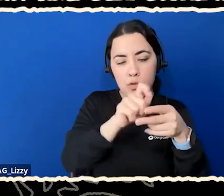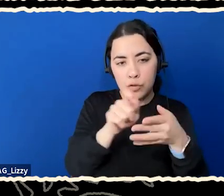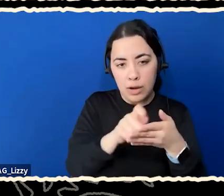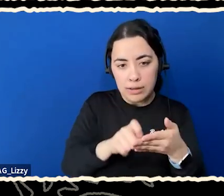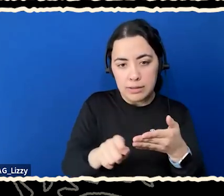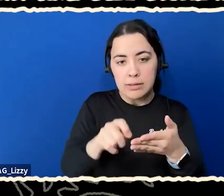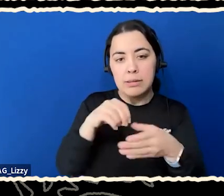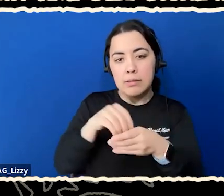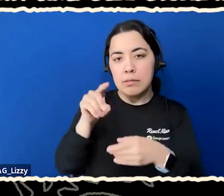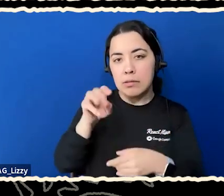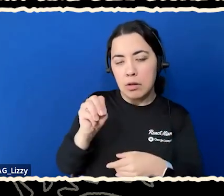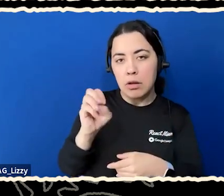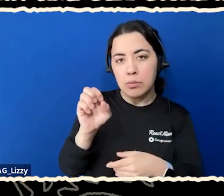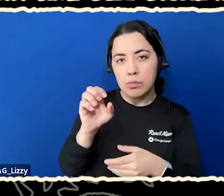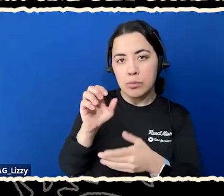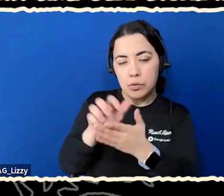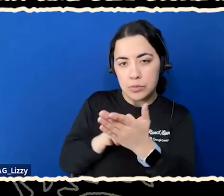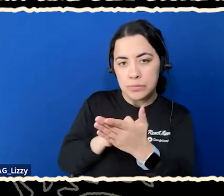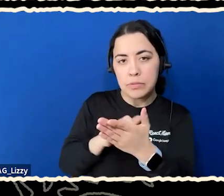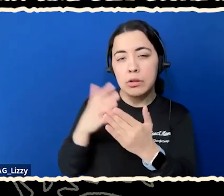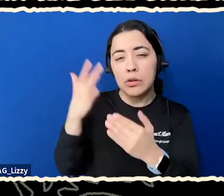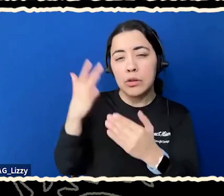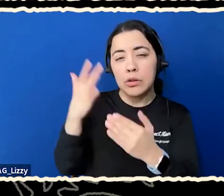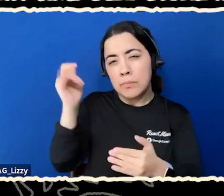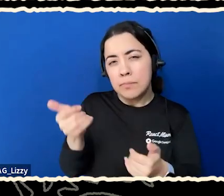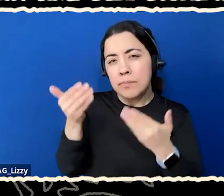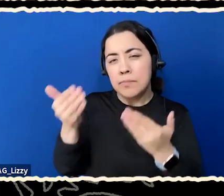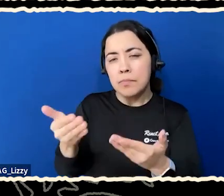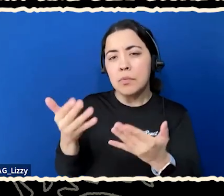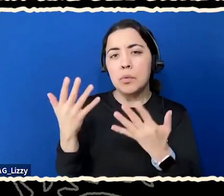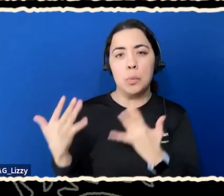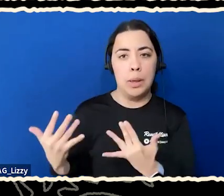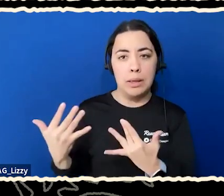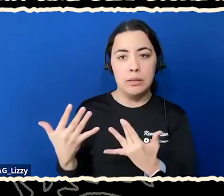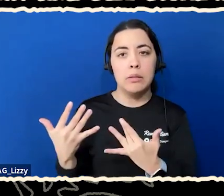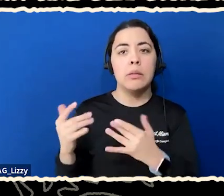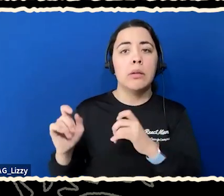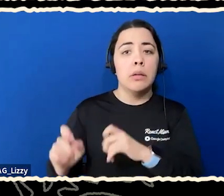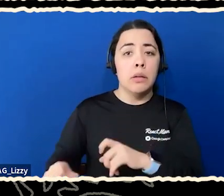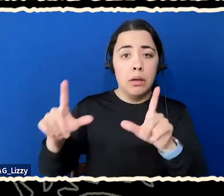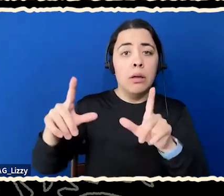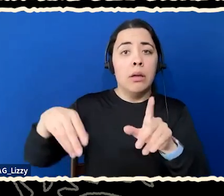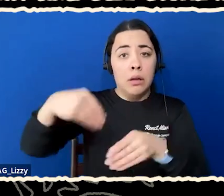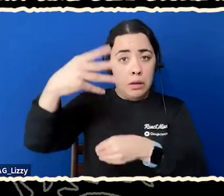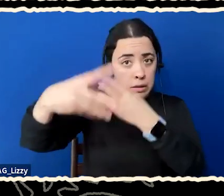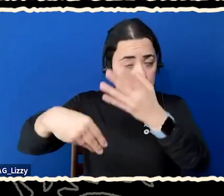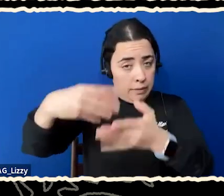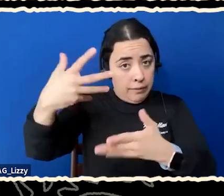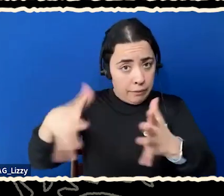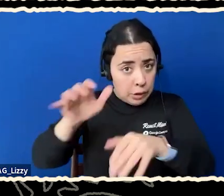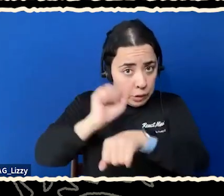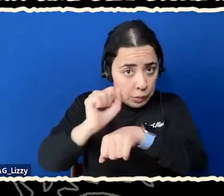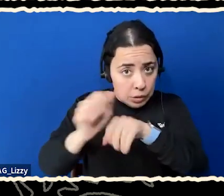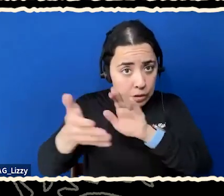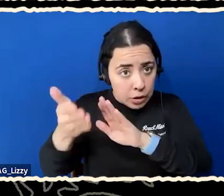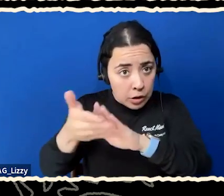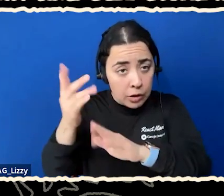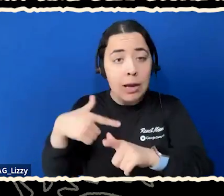layout, it's smarter to just wait until the script finishes to do all this work.